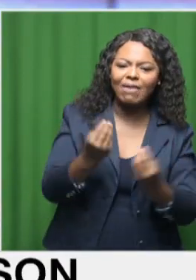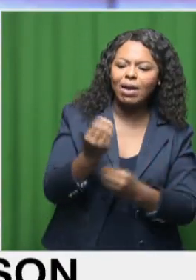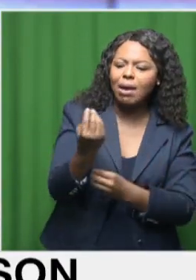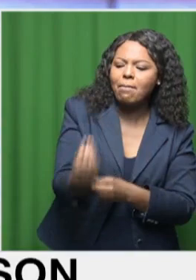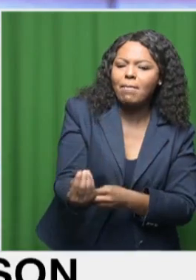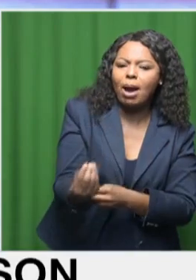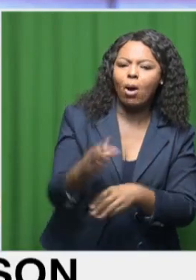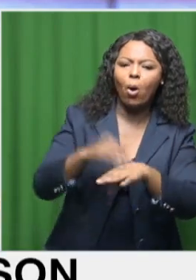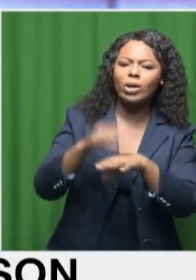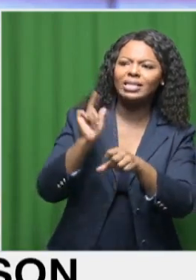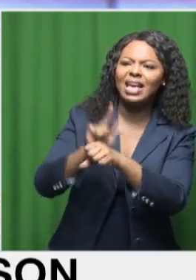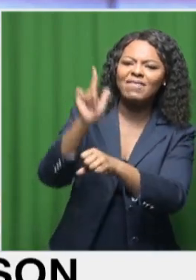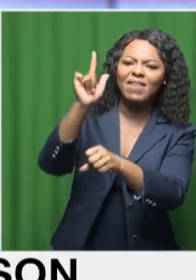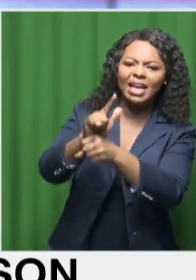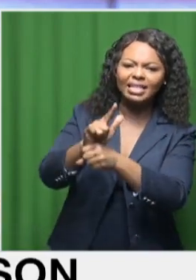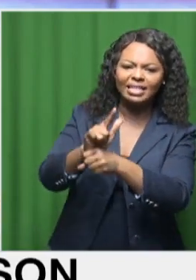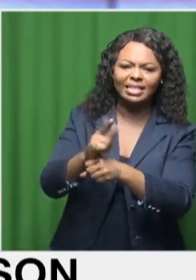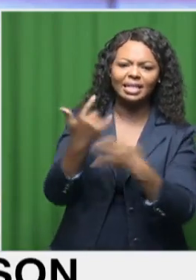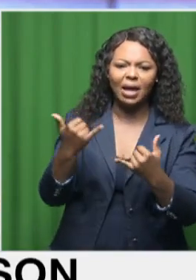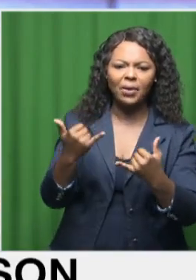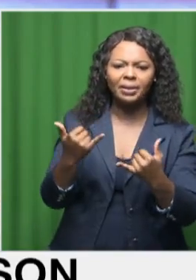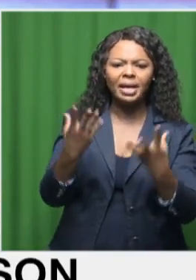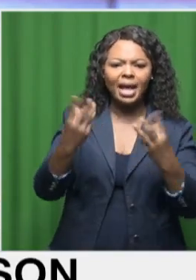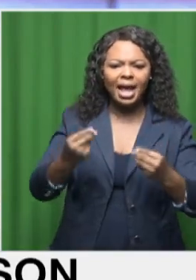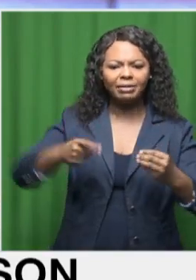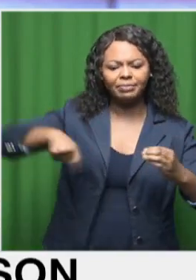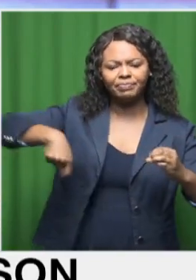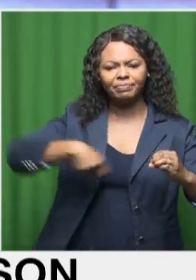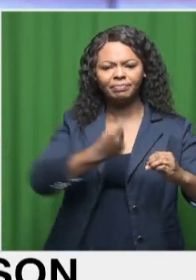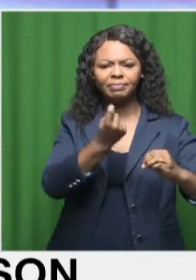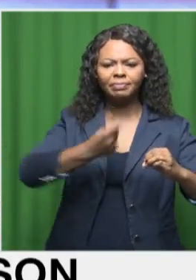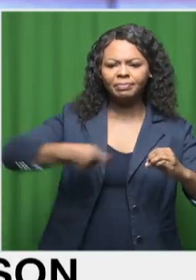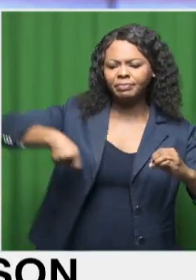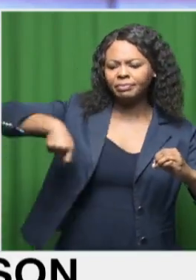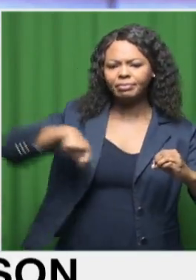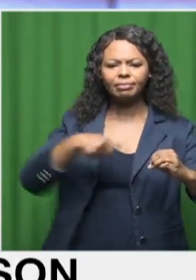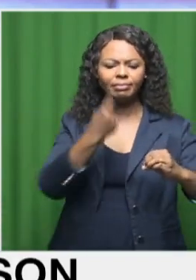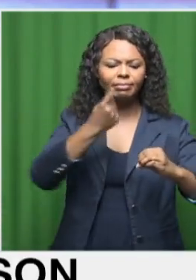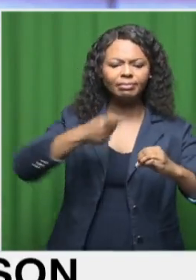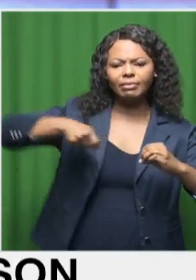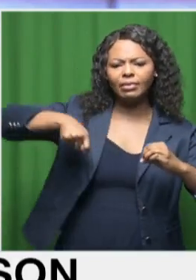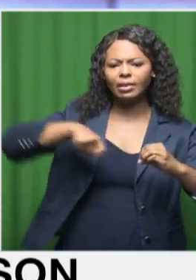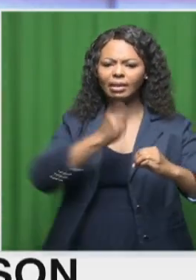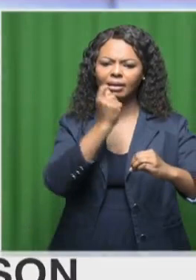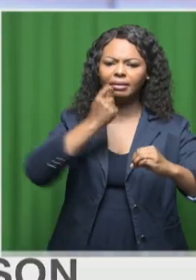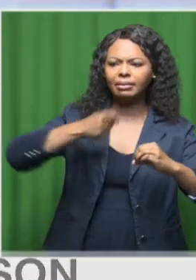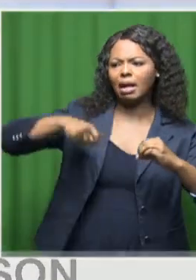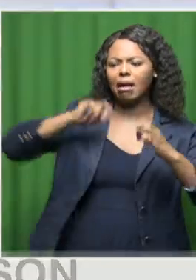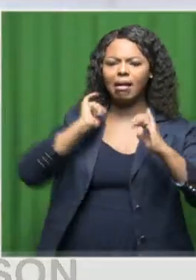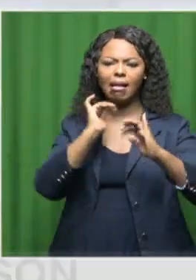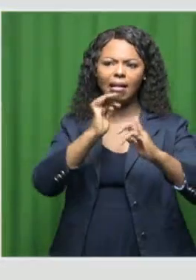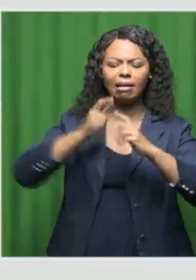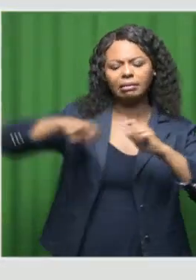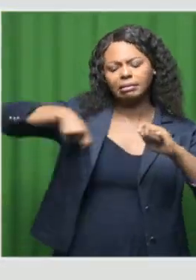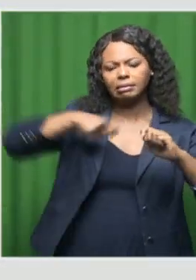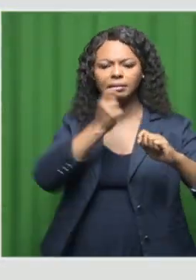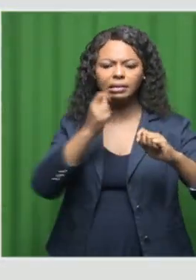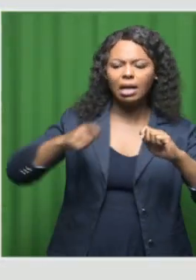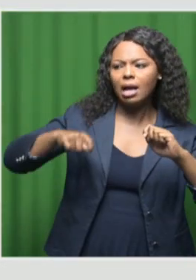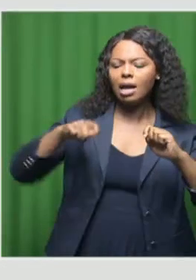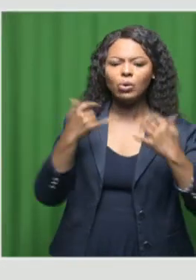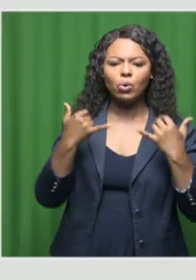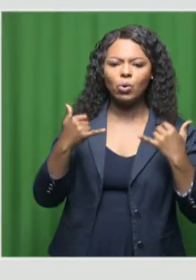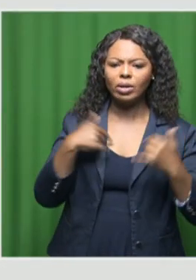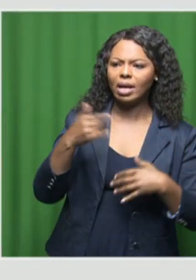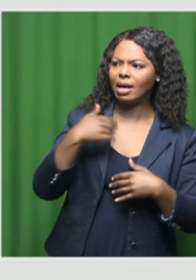17-year-olds holding cellos with a musical score and playing Prakip. One of the little ones said to me, "I